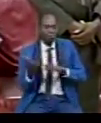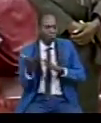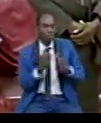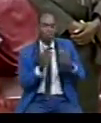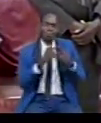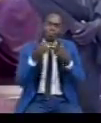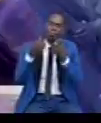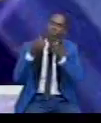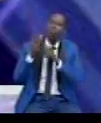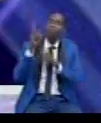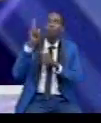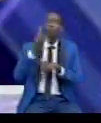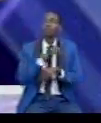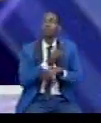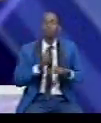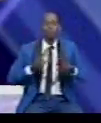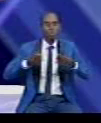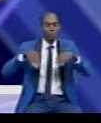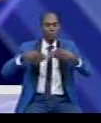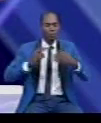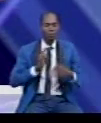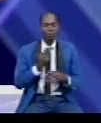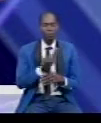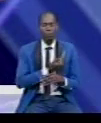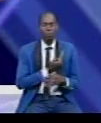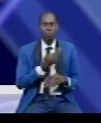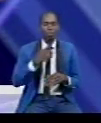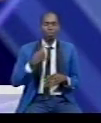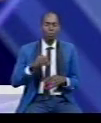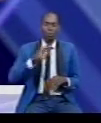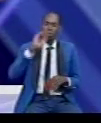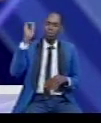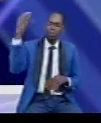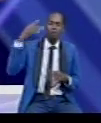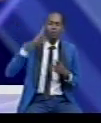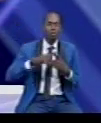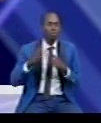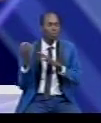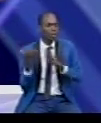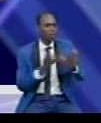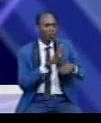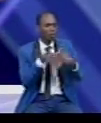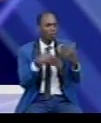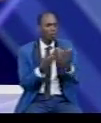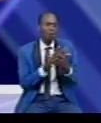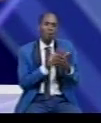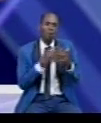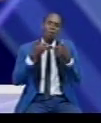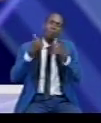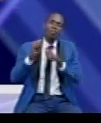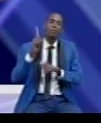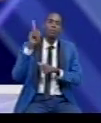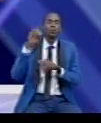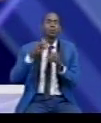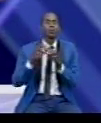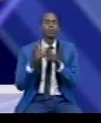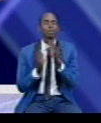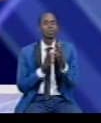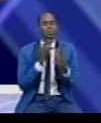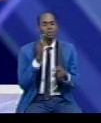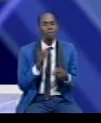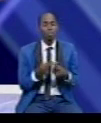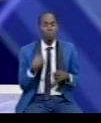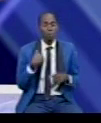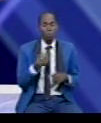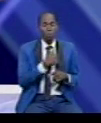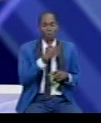us the grace to leave all and to follow you in Jesus' name. We know